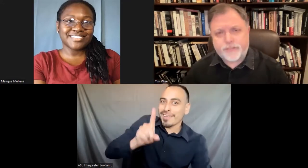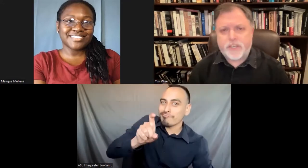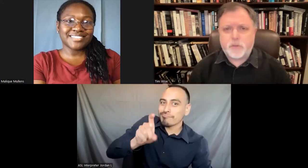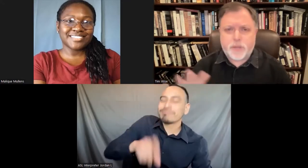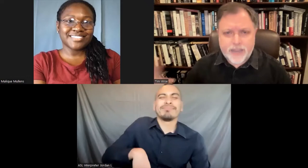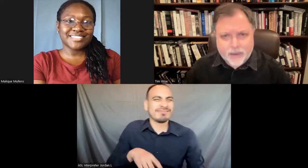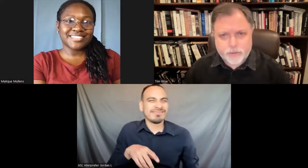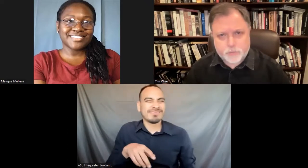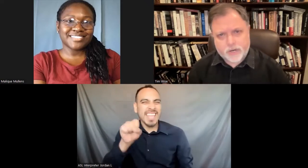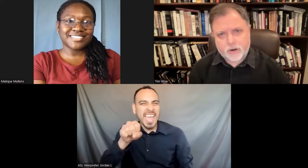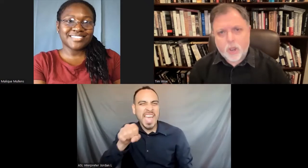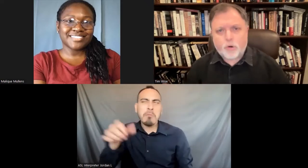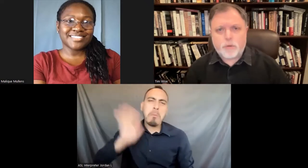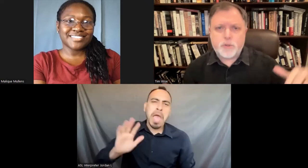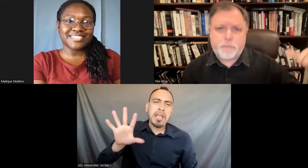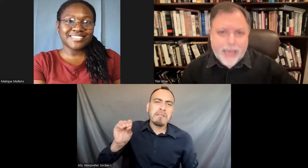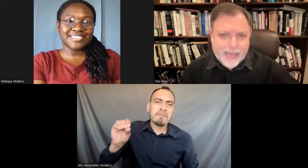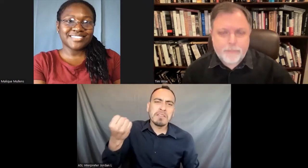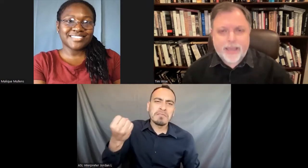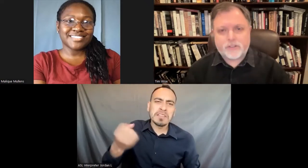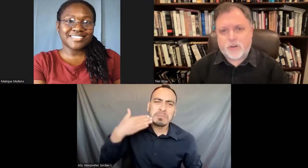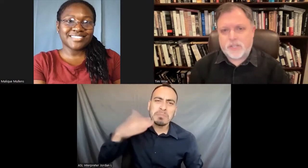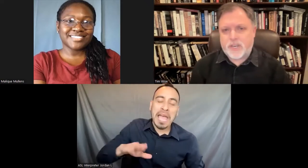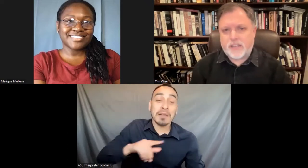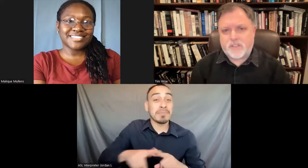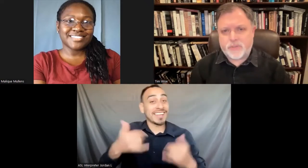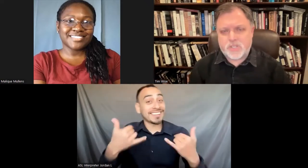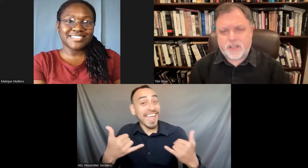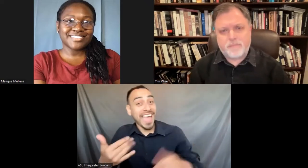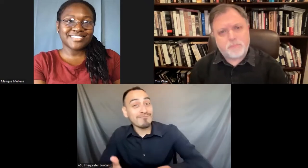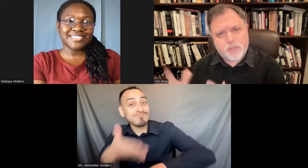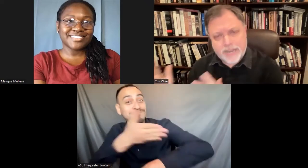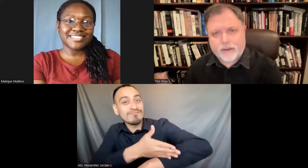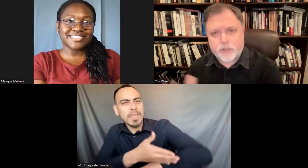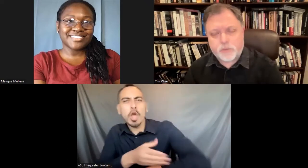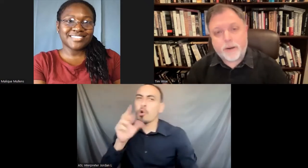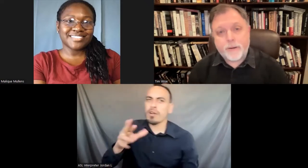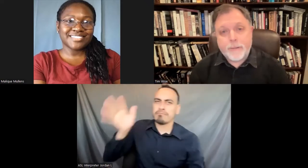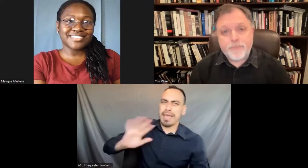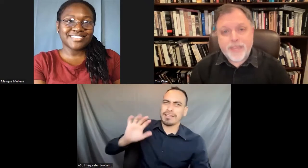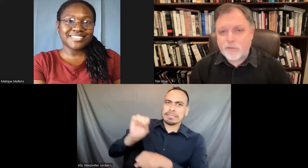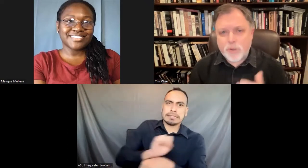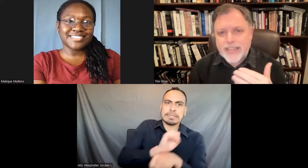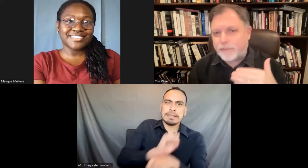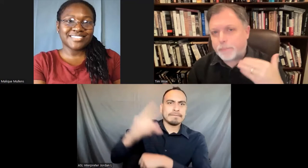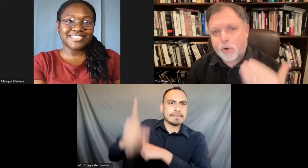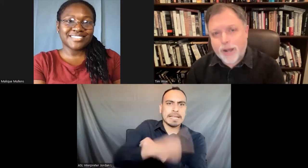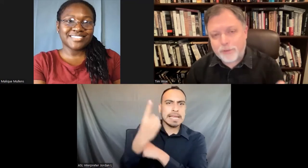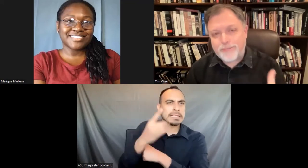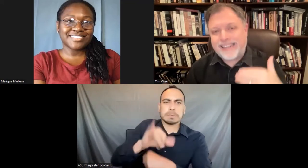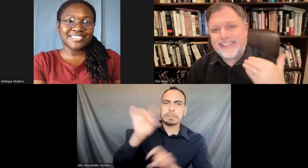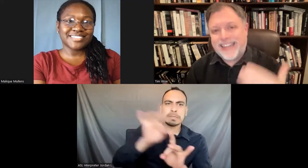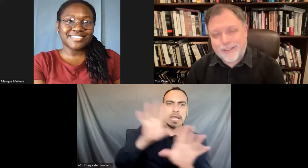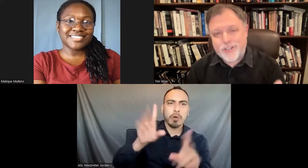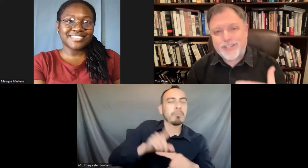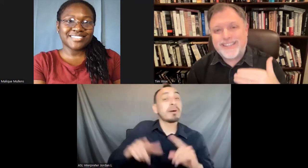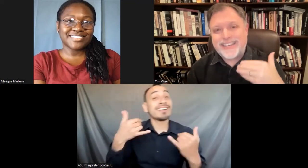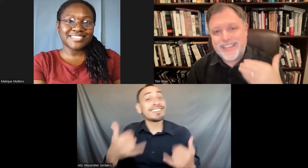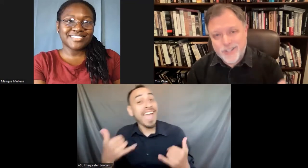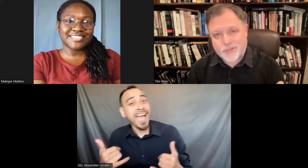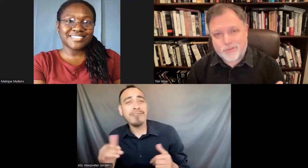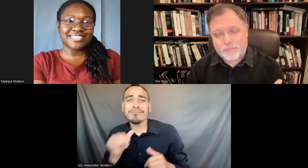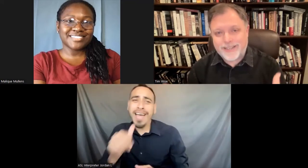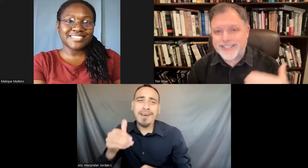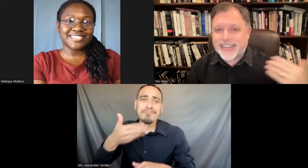in the 50s, but now it's better. Or it was bad back during the days of enslavement, but now it's better. They didn't really have a problem acknowledging